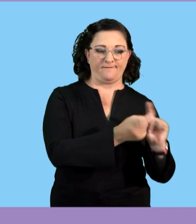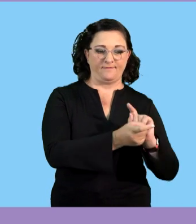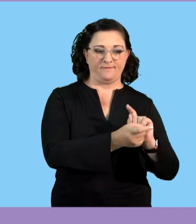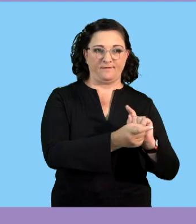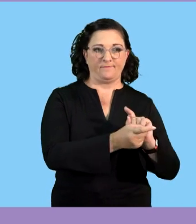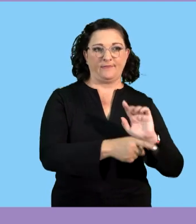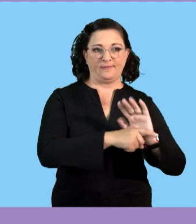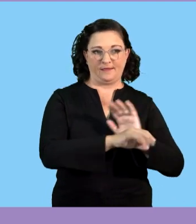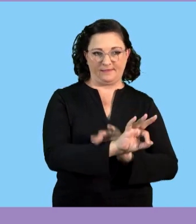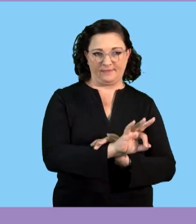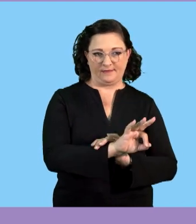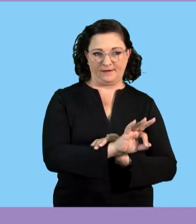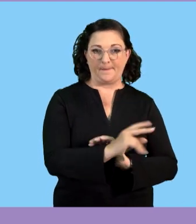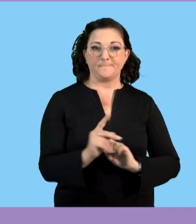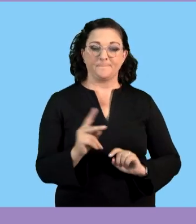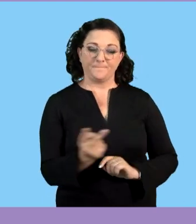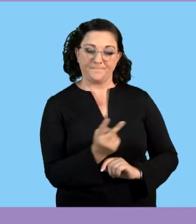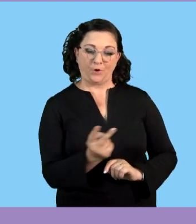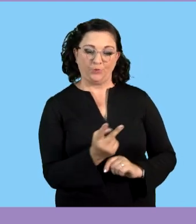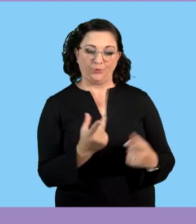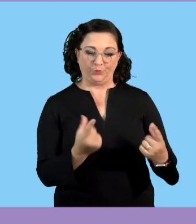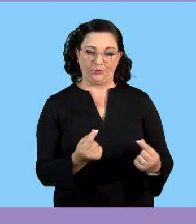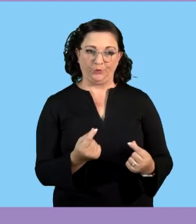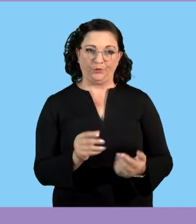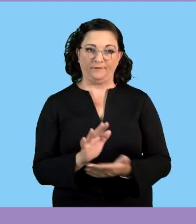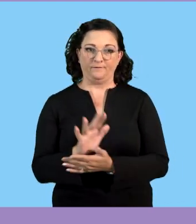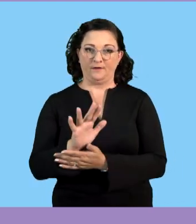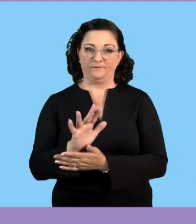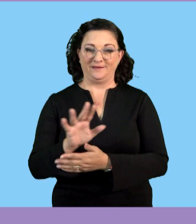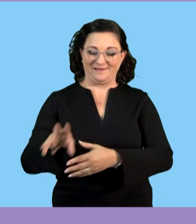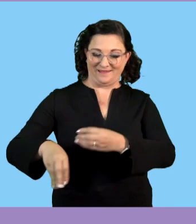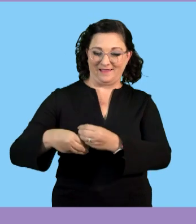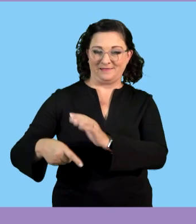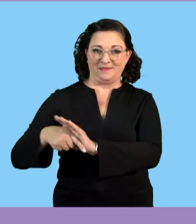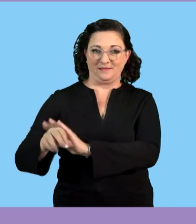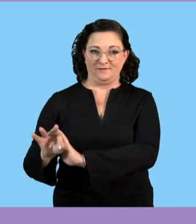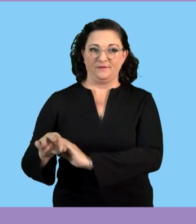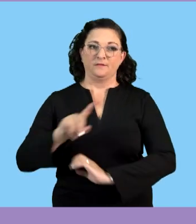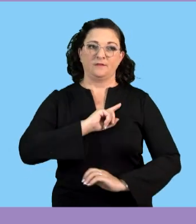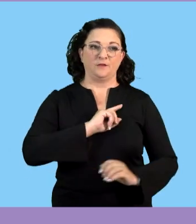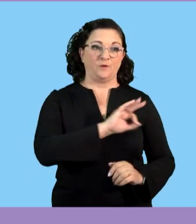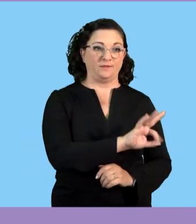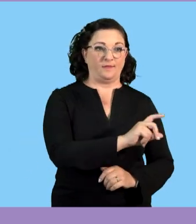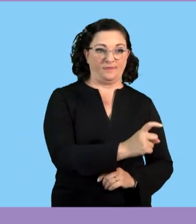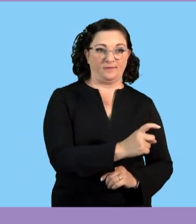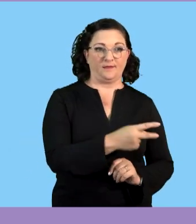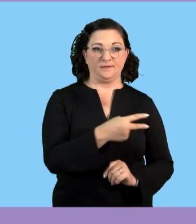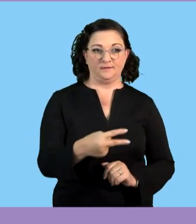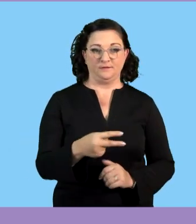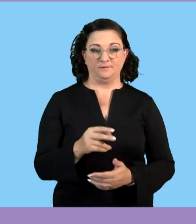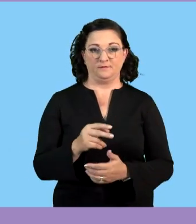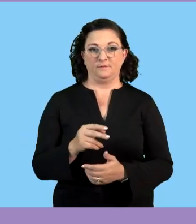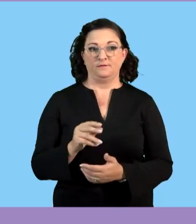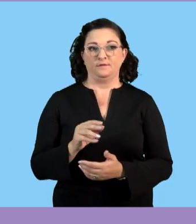3. And we are going to add this negative 3 to both sides. And we are going to be left with 3x